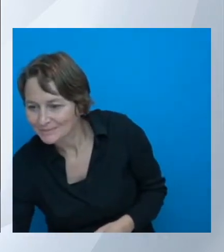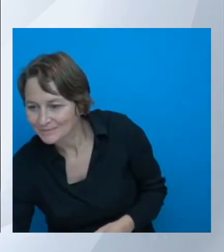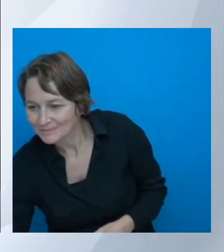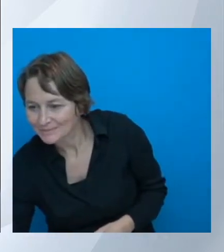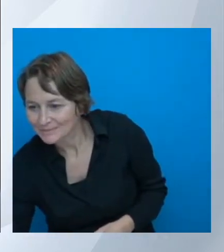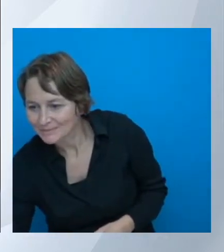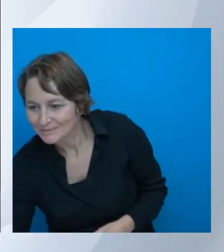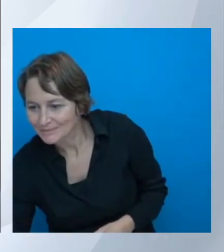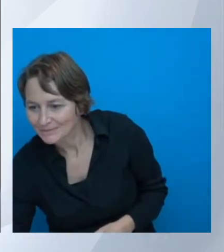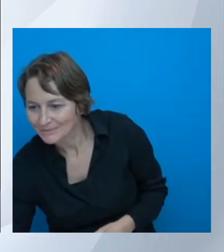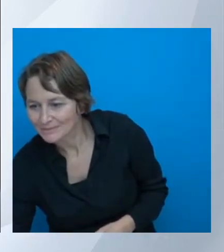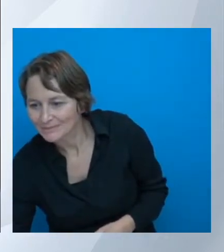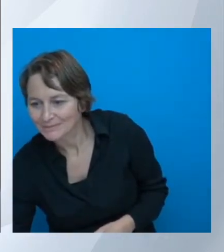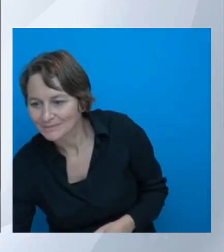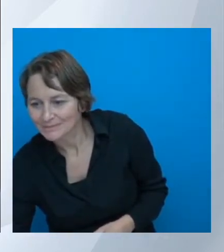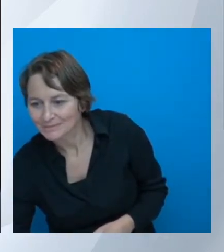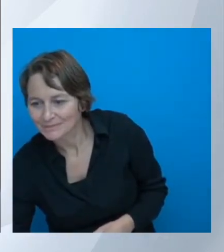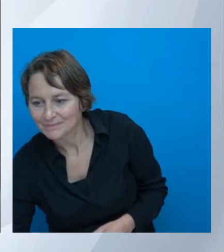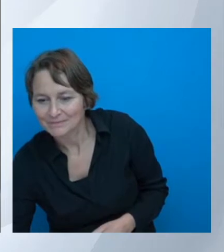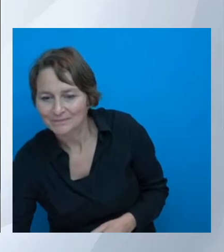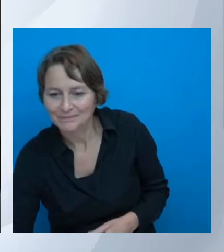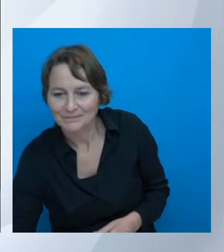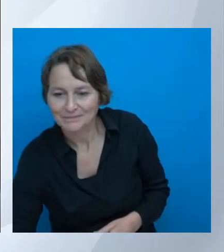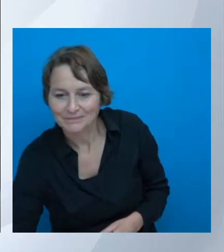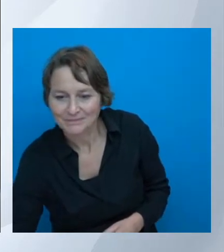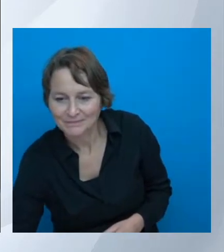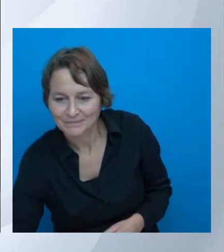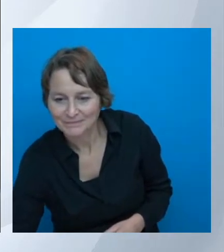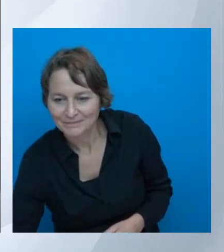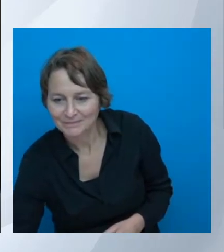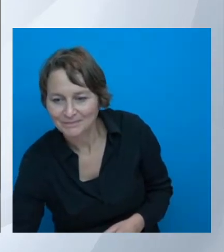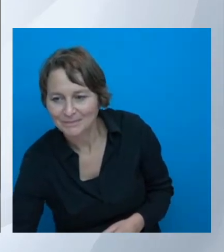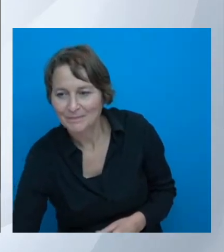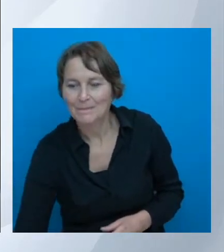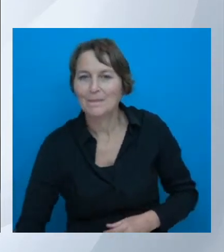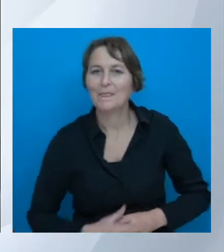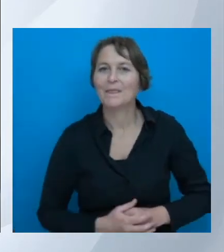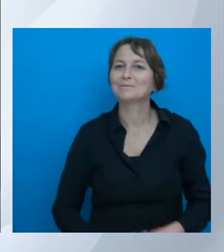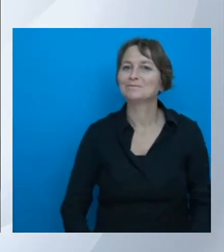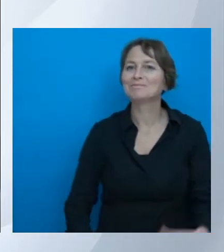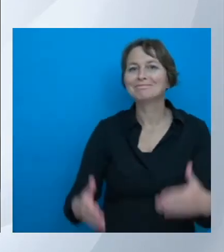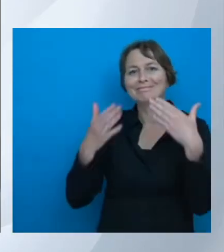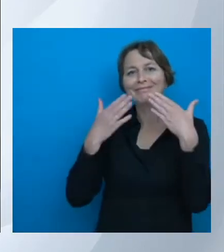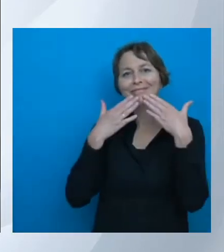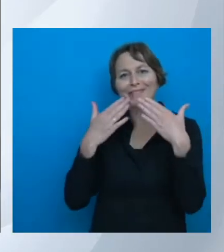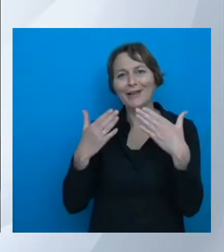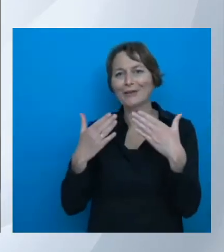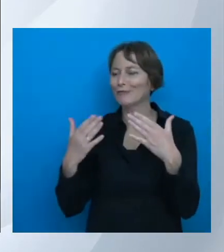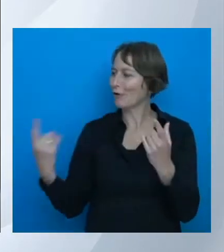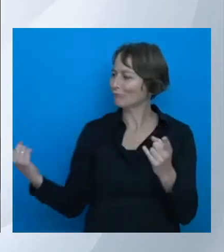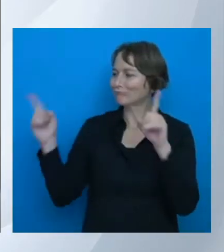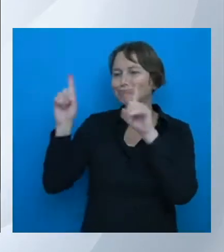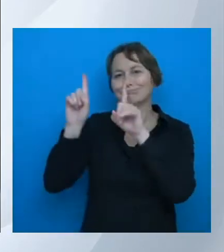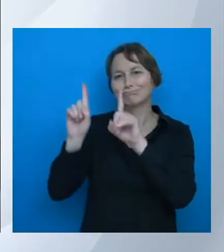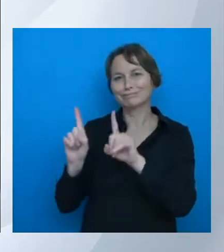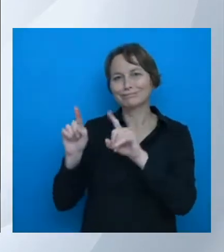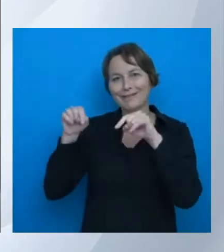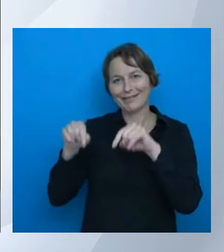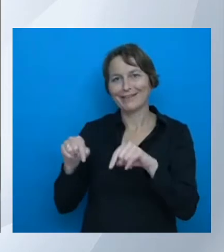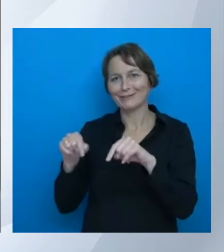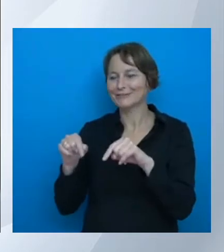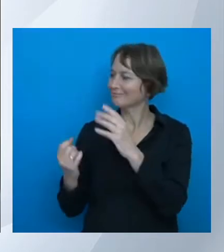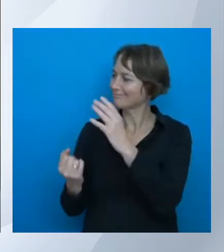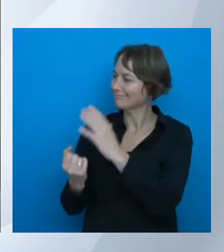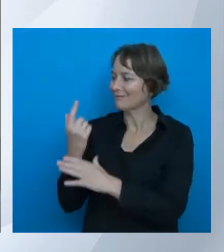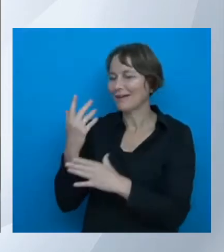us on this event. So, can you tell me a little bit about what your talk will be about? Because